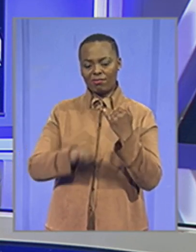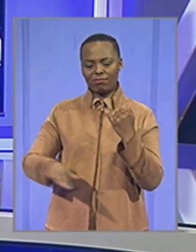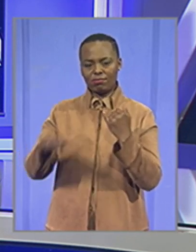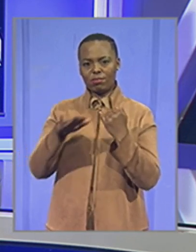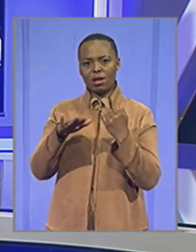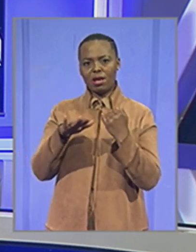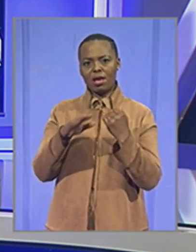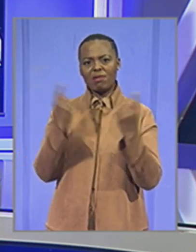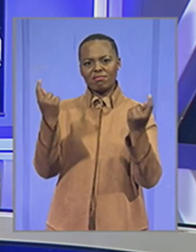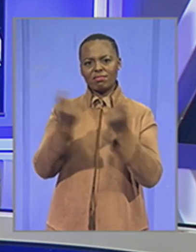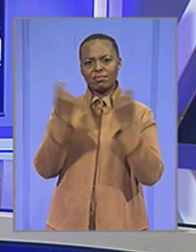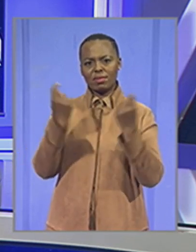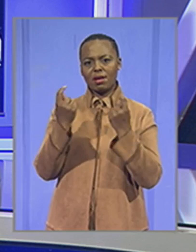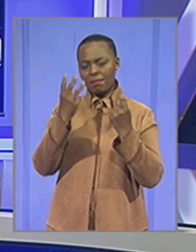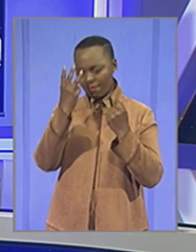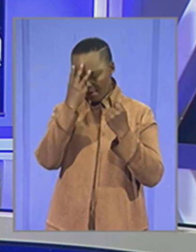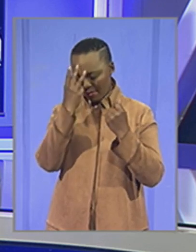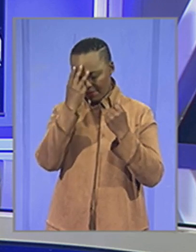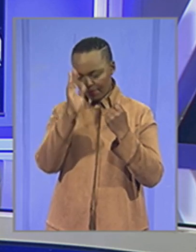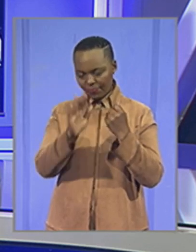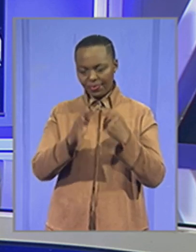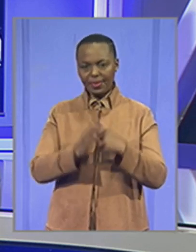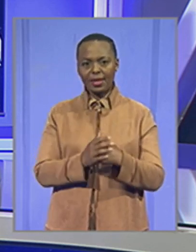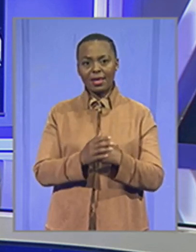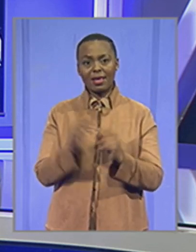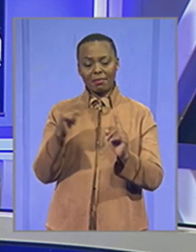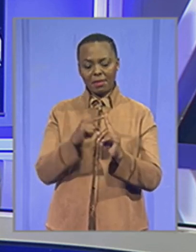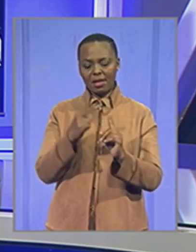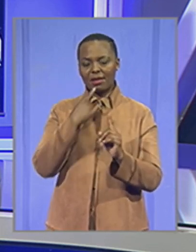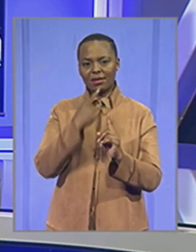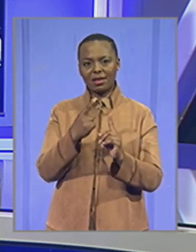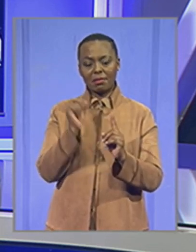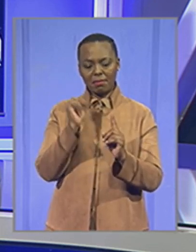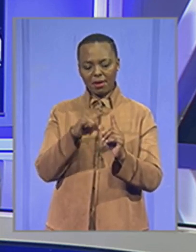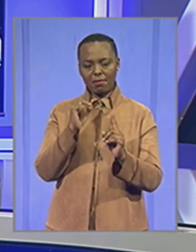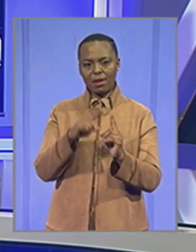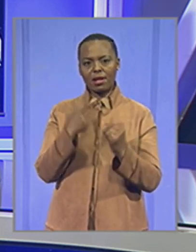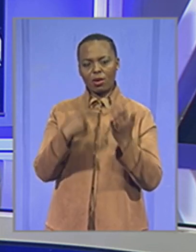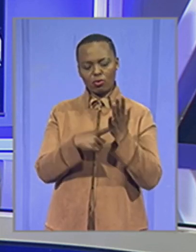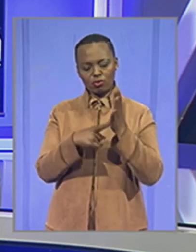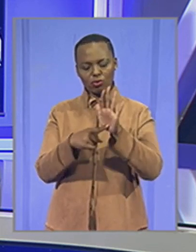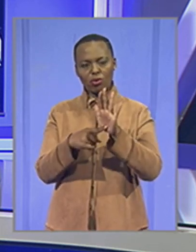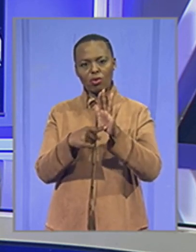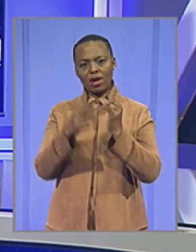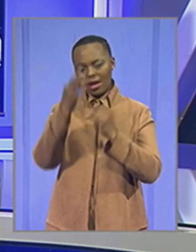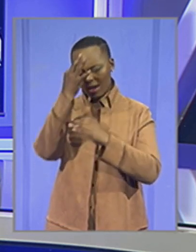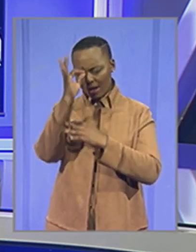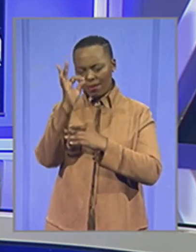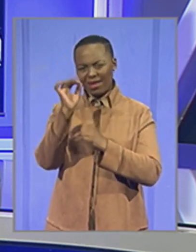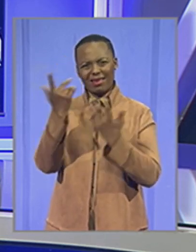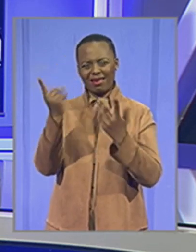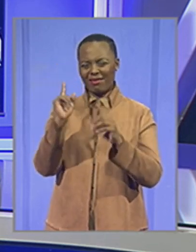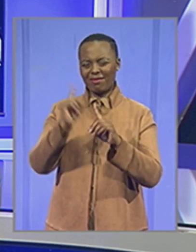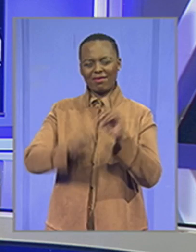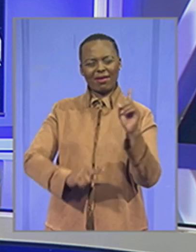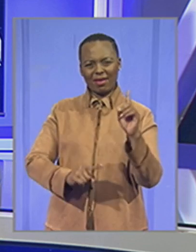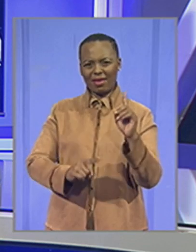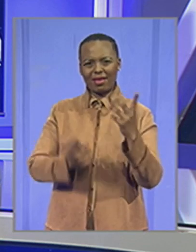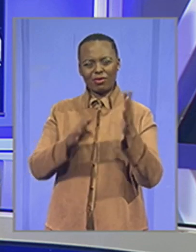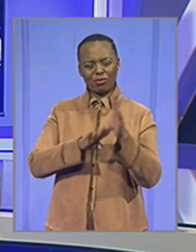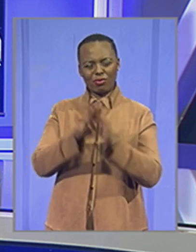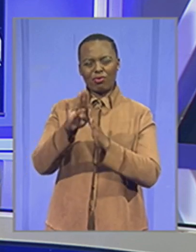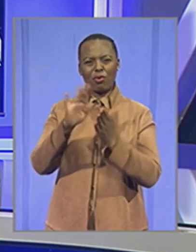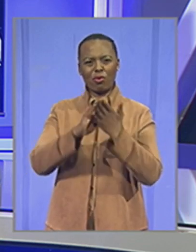wa lefapha la gagwe kwa Mahikeng. Sonakile o kaile seno e le kgato ya go retelelwa ga puso ke go tla ka maano a tlhabololo ya